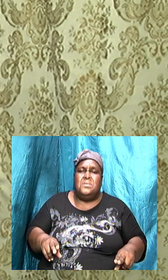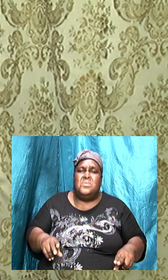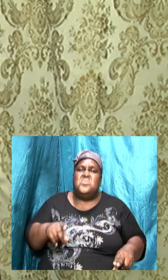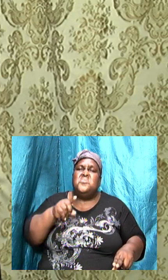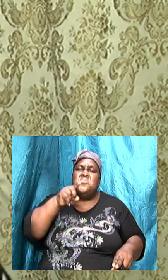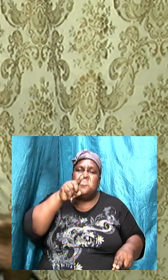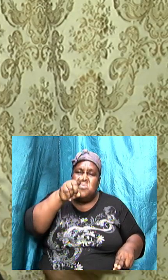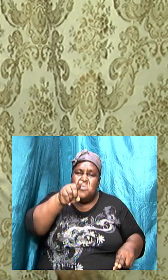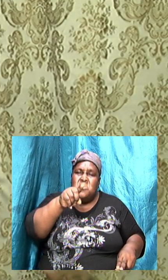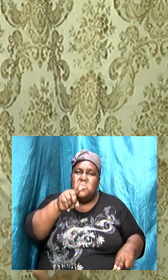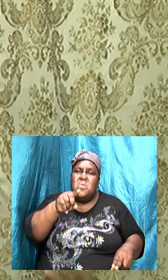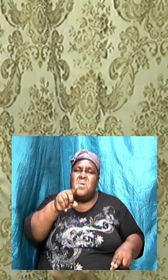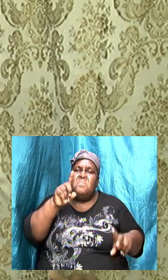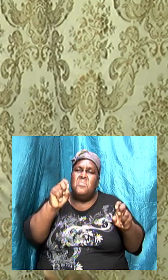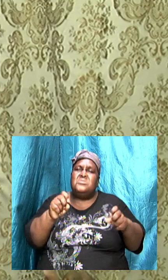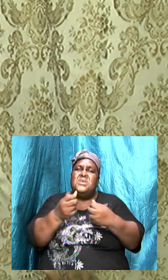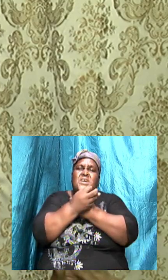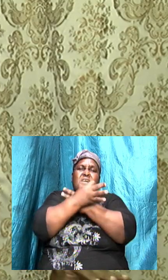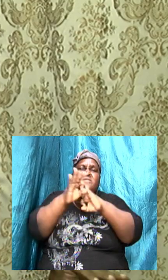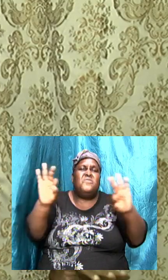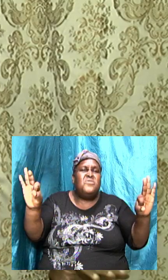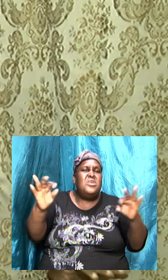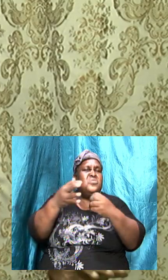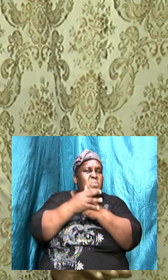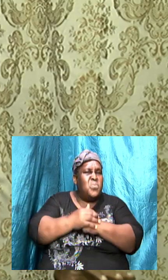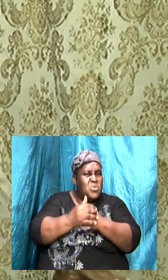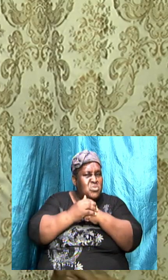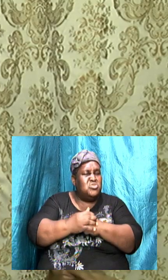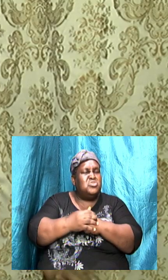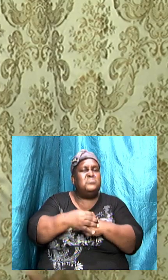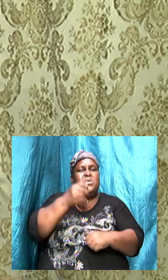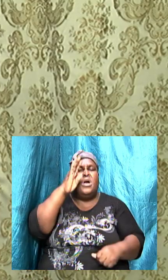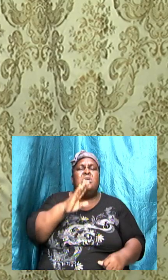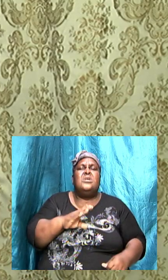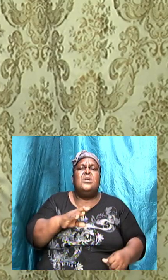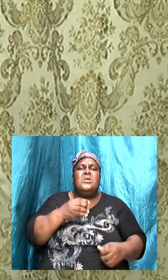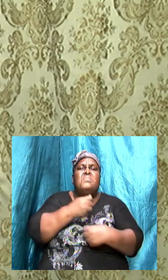you're supposed to be free to worship God. Let no man judge you